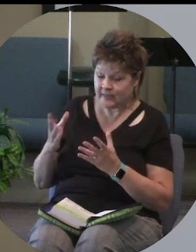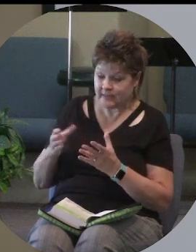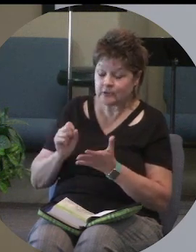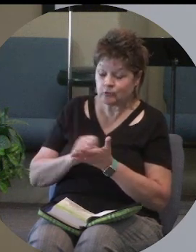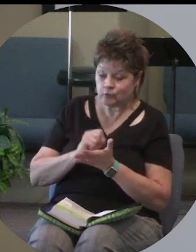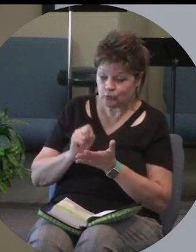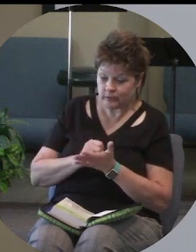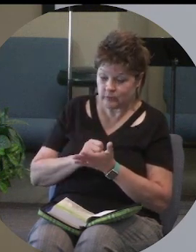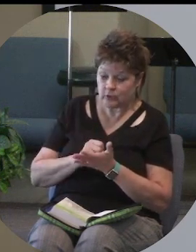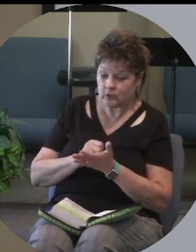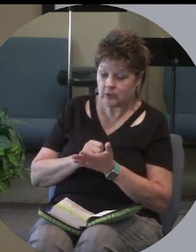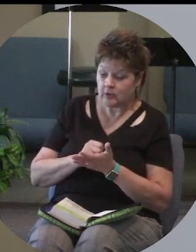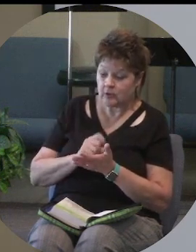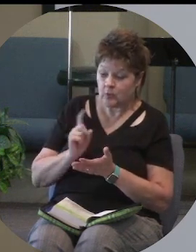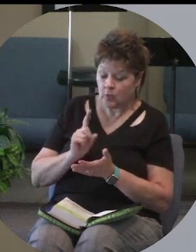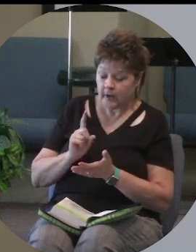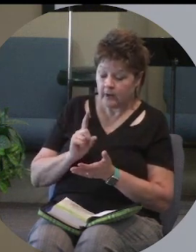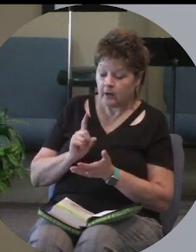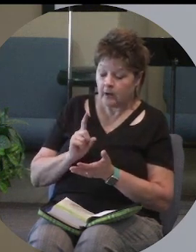he